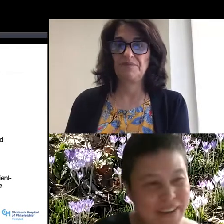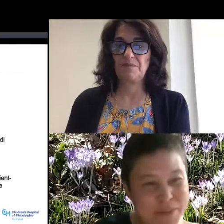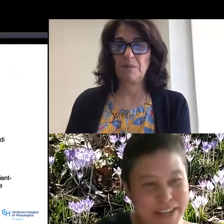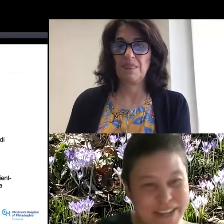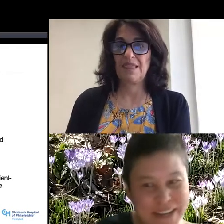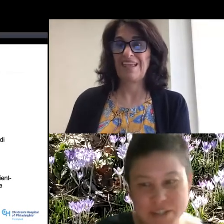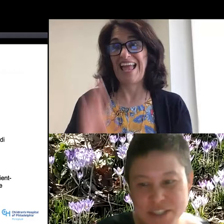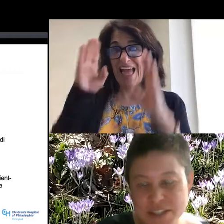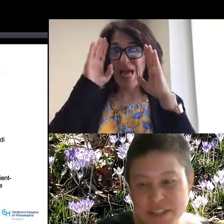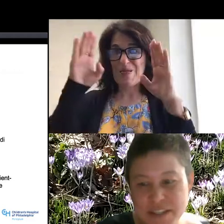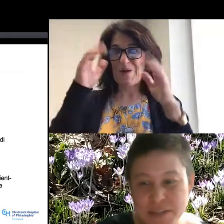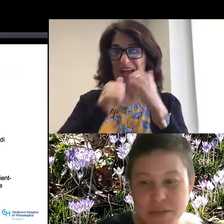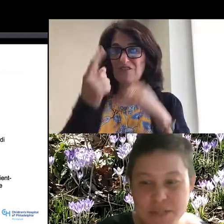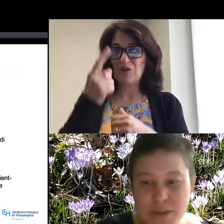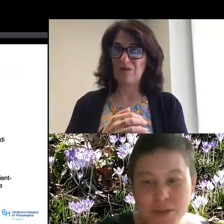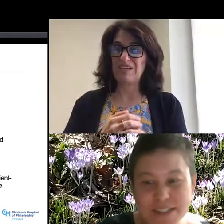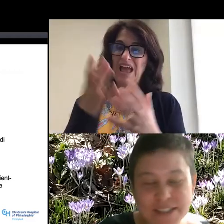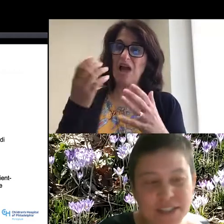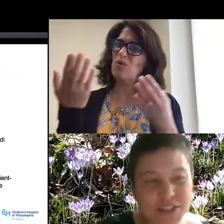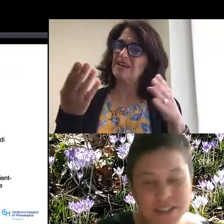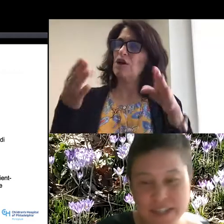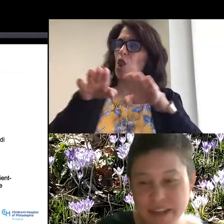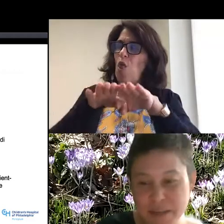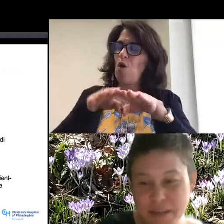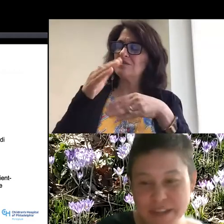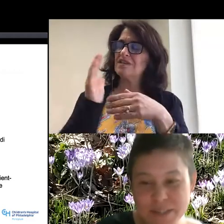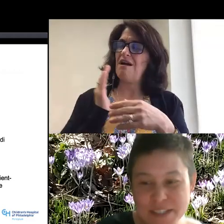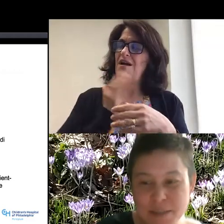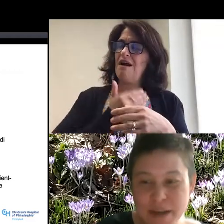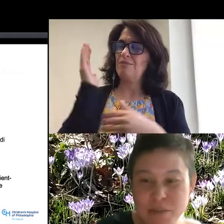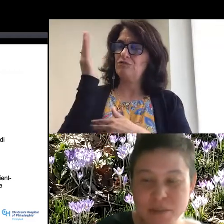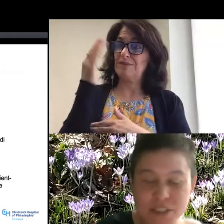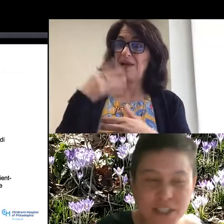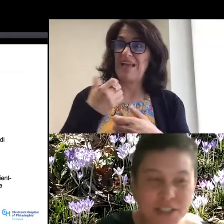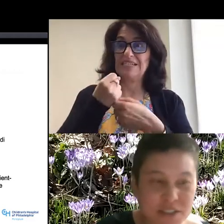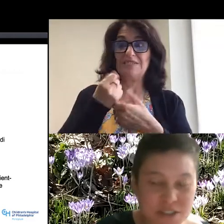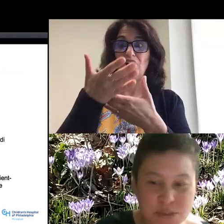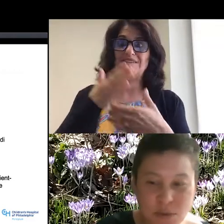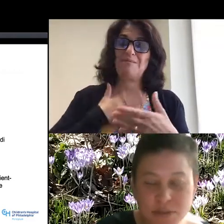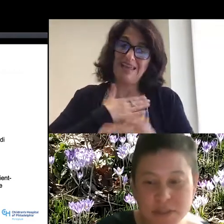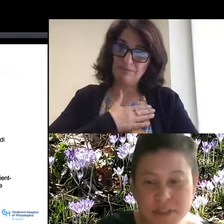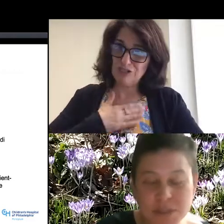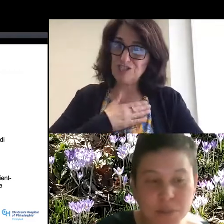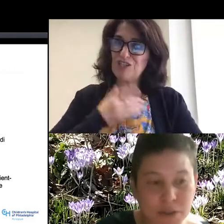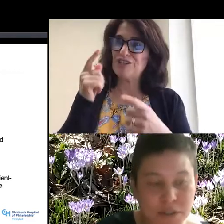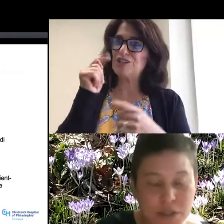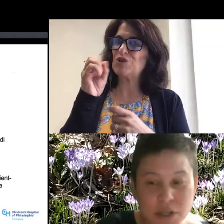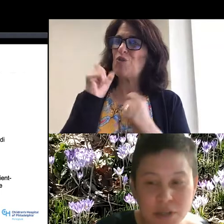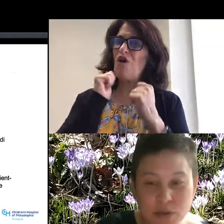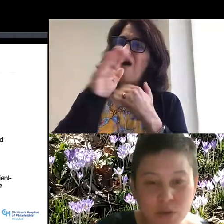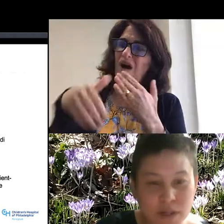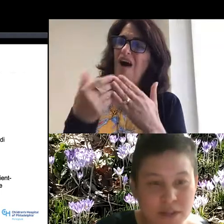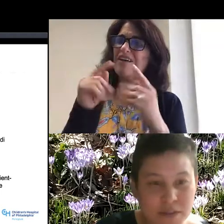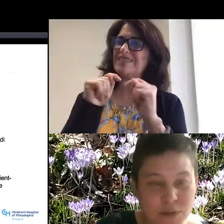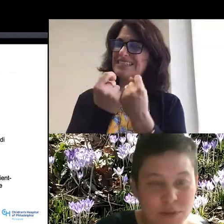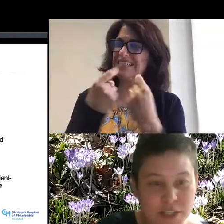Hi, everybody. I would just like to close out our presentation today by expressing my appreciation to all of the team members who